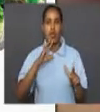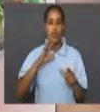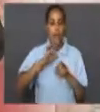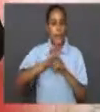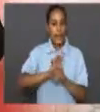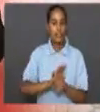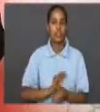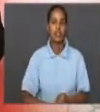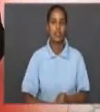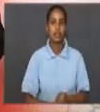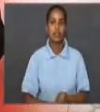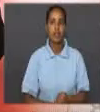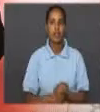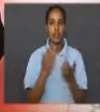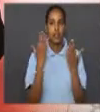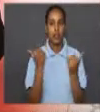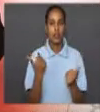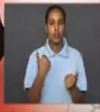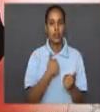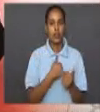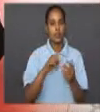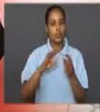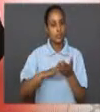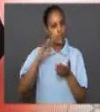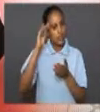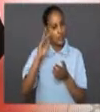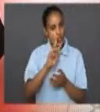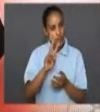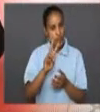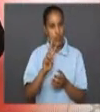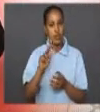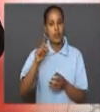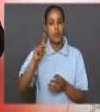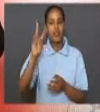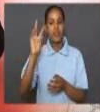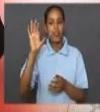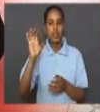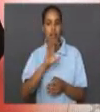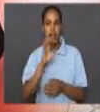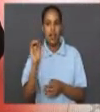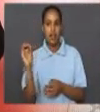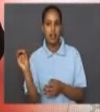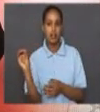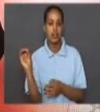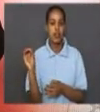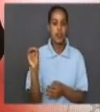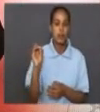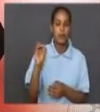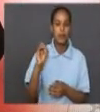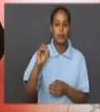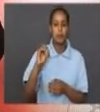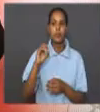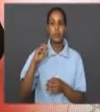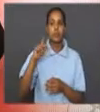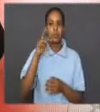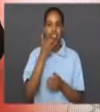pressures. Now that we have studied both PVC and Perspex, it